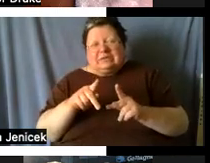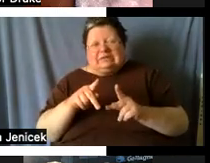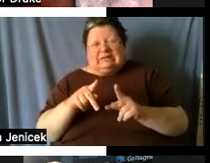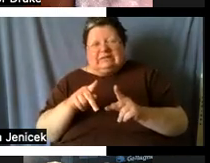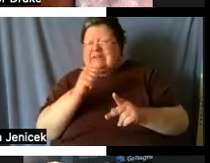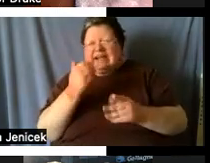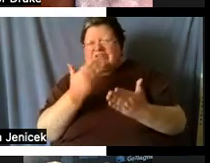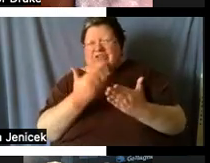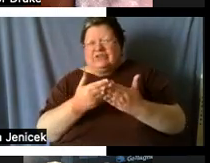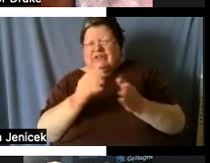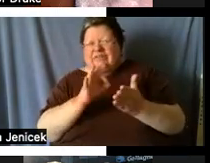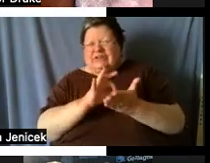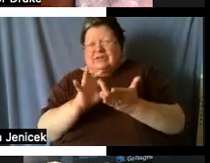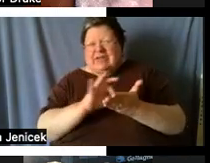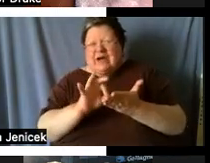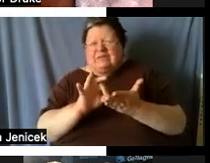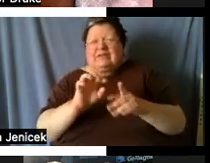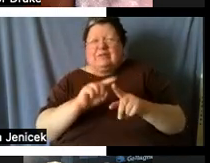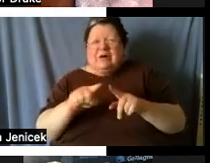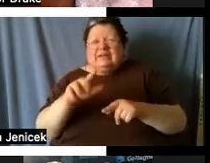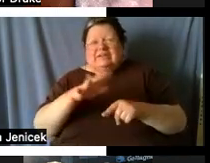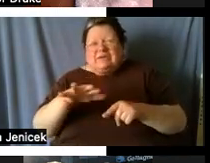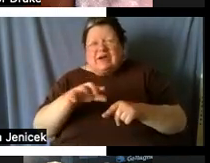this, but I'll put it in that ballpark.